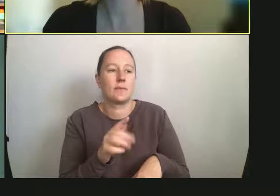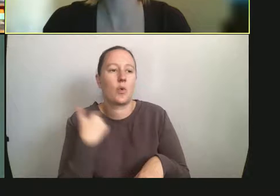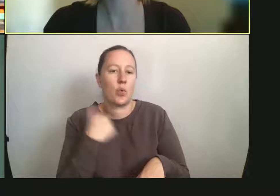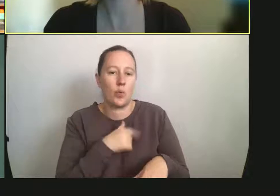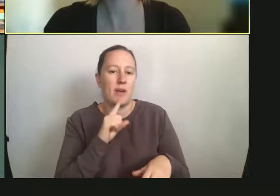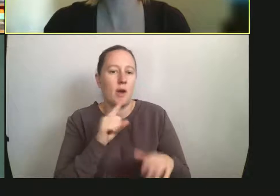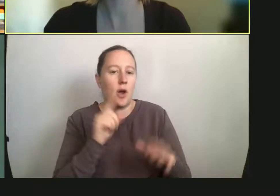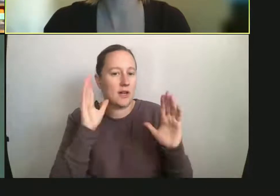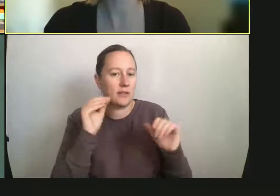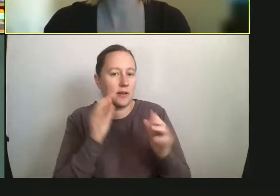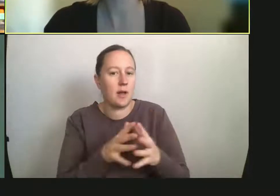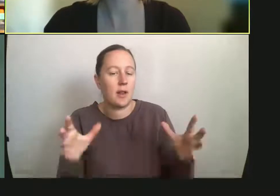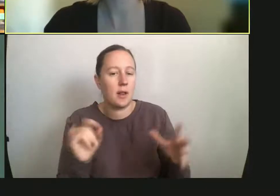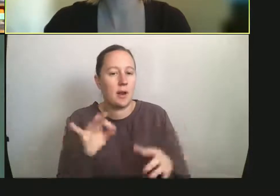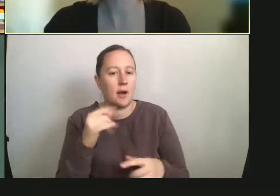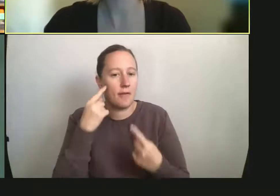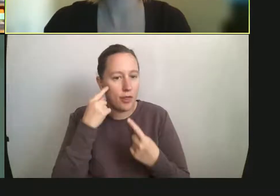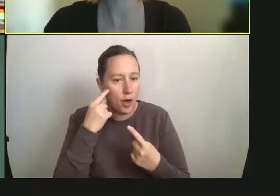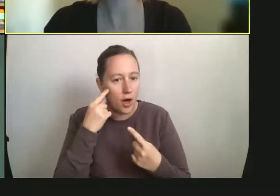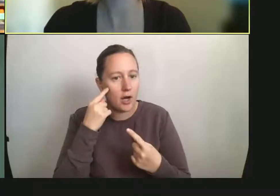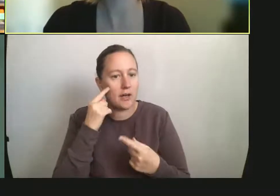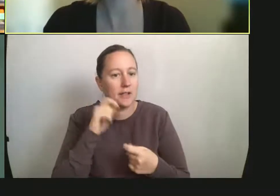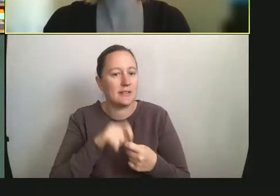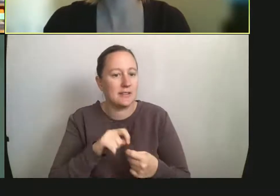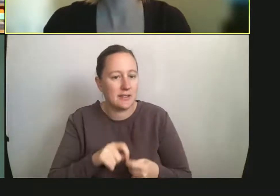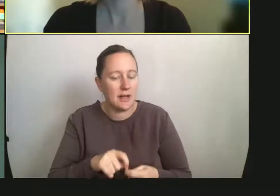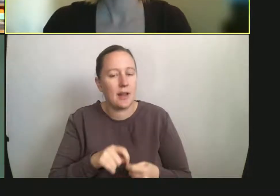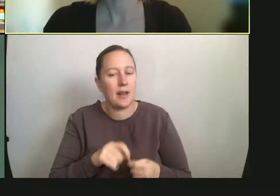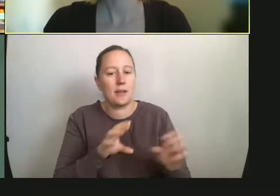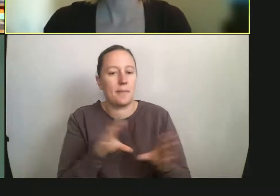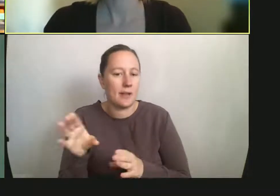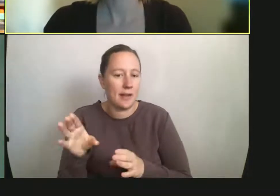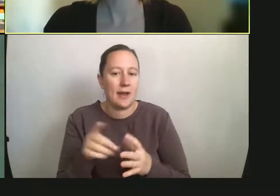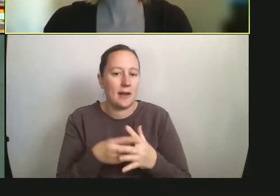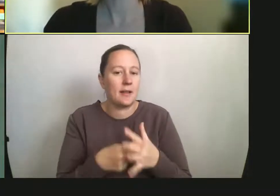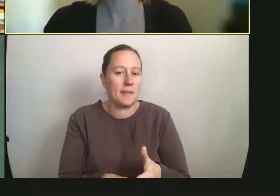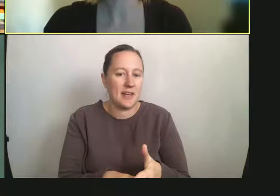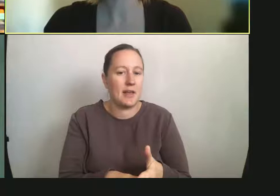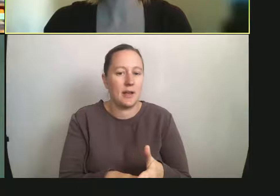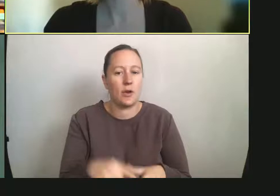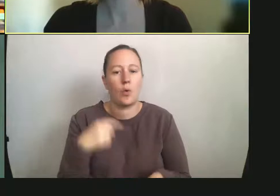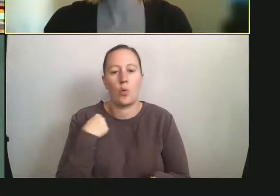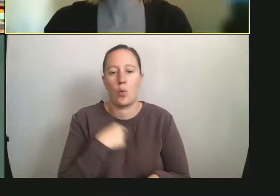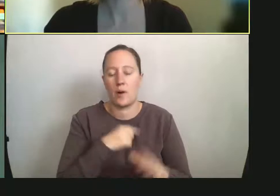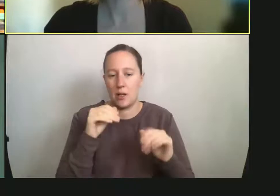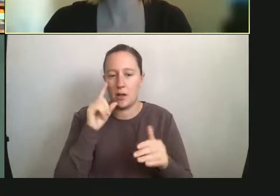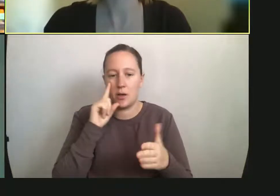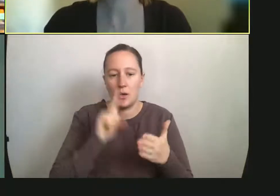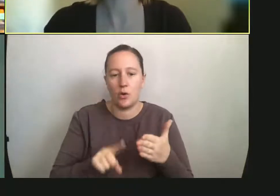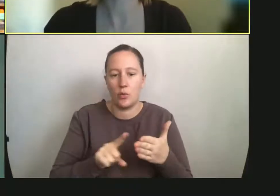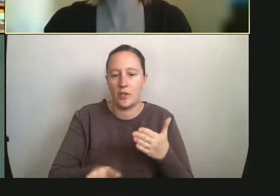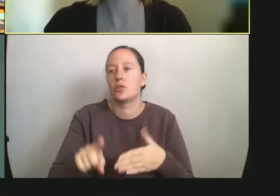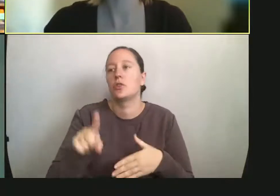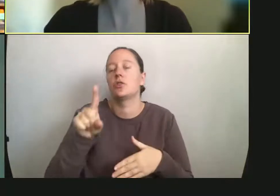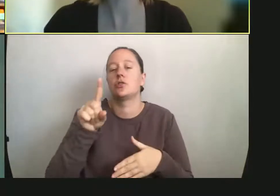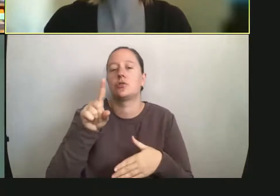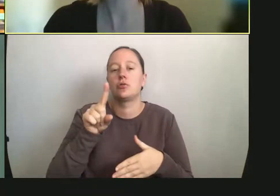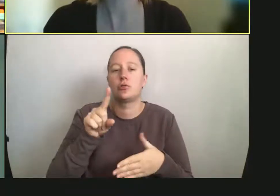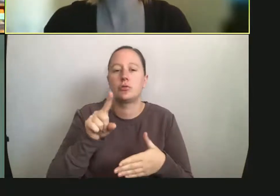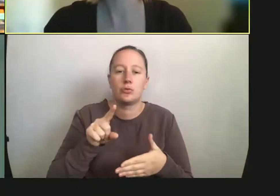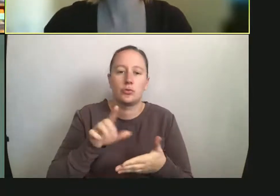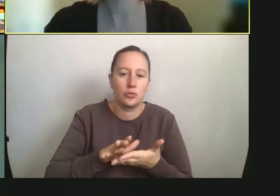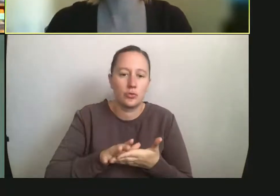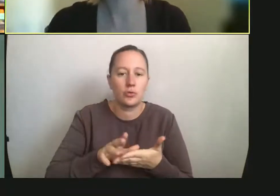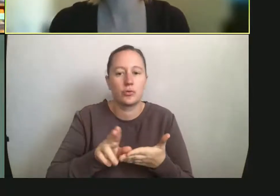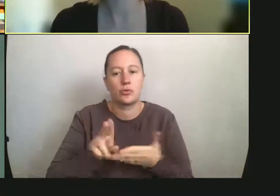a lot of thought and detail in the plan at the outset. So we expect that researchers and institutions have really thought through their